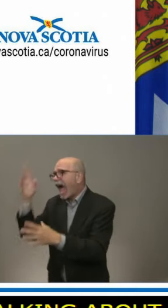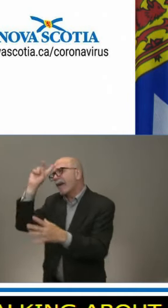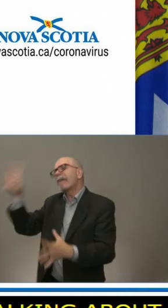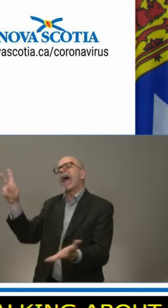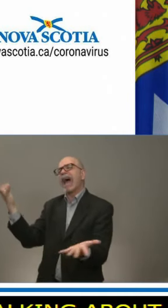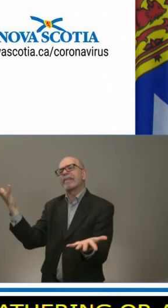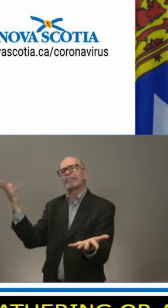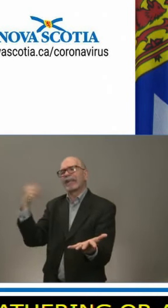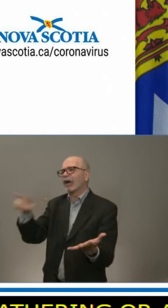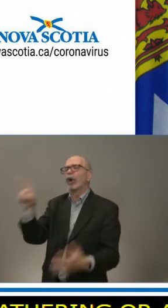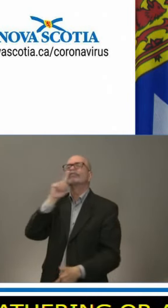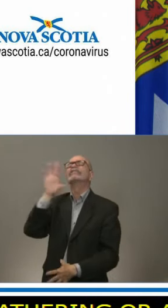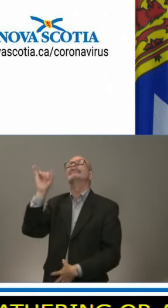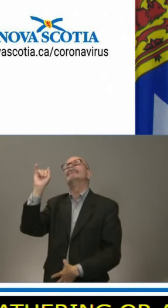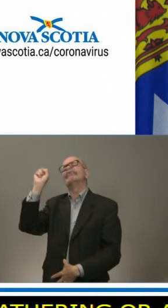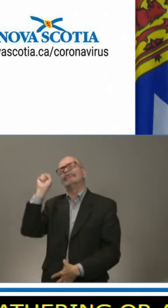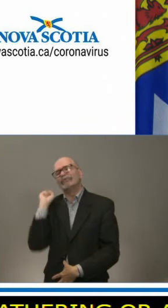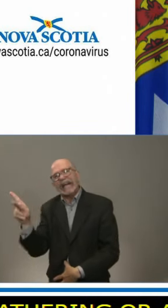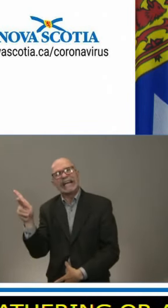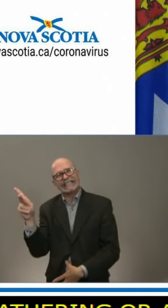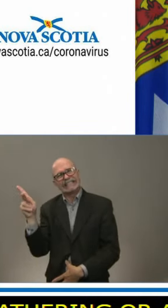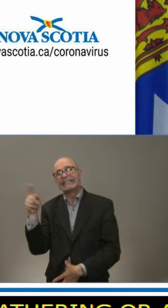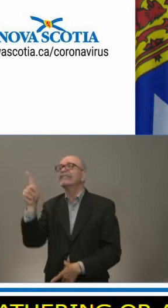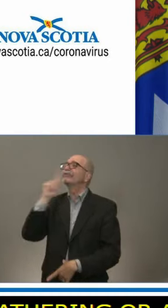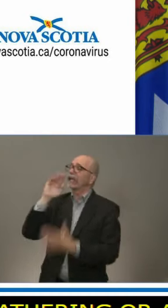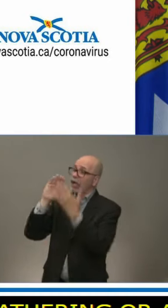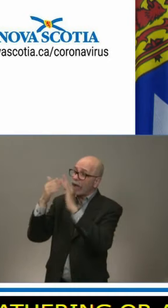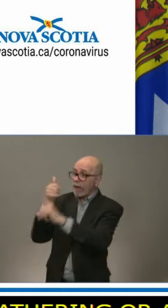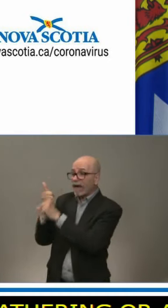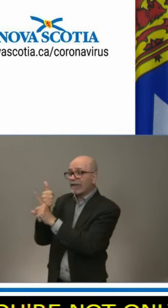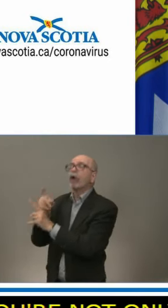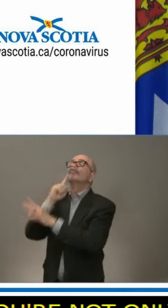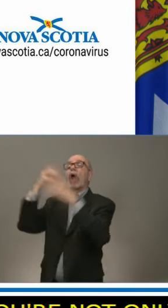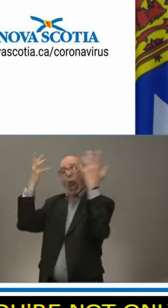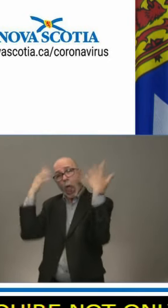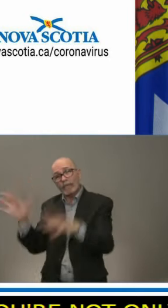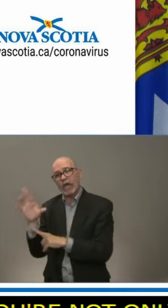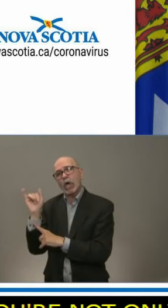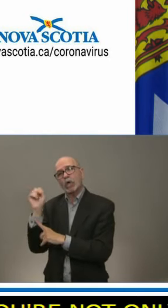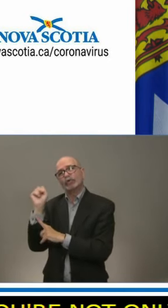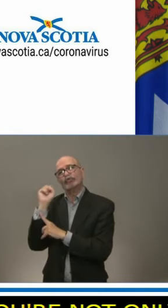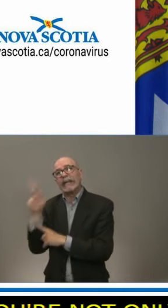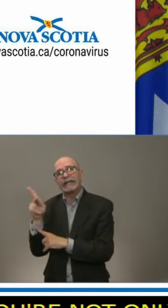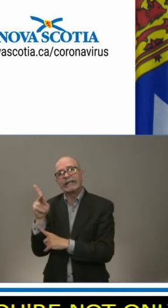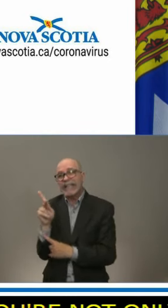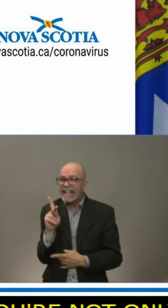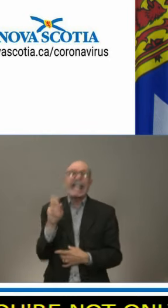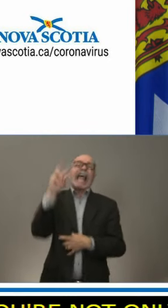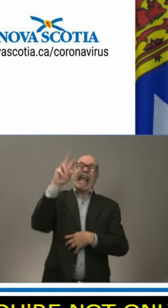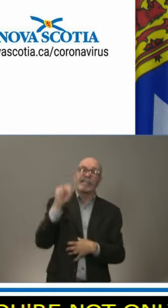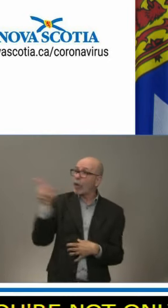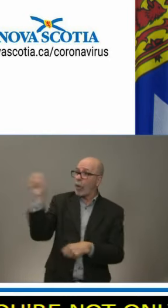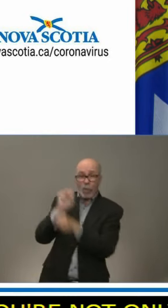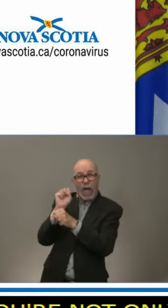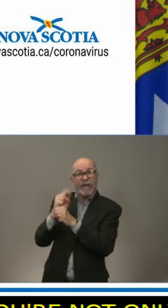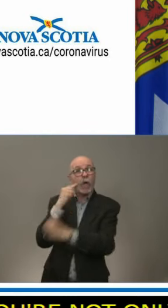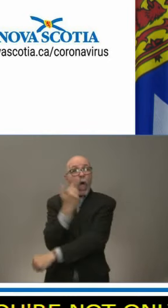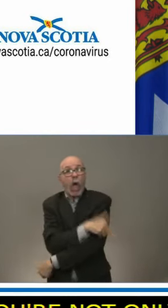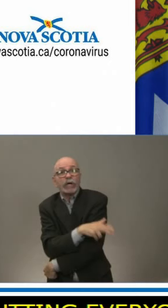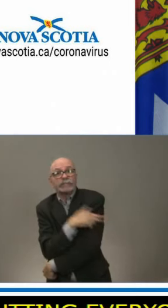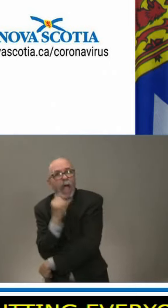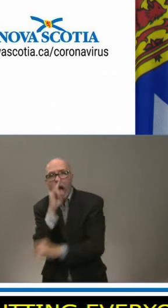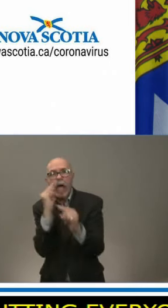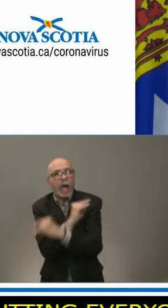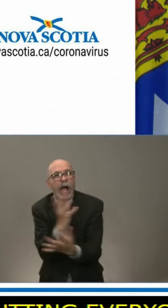your community at risk. And some of them work in our hospitals and long-term care homes. If